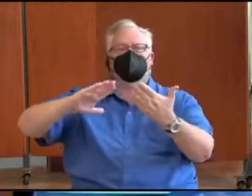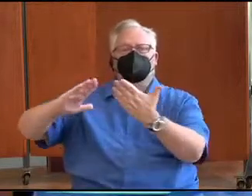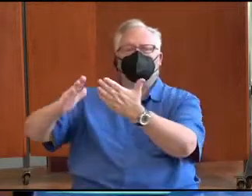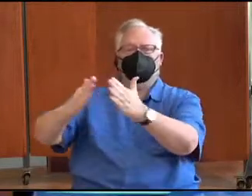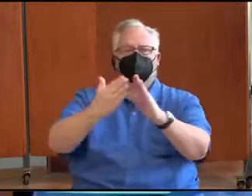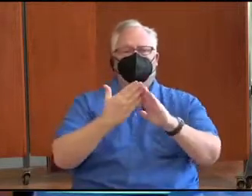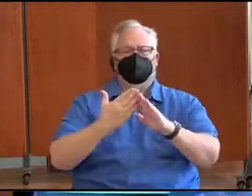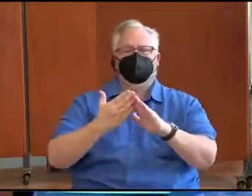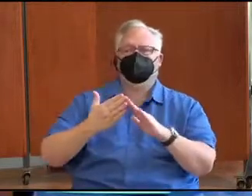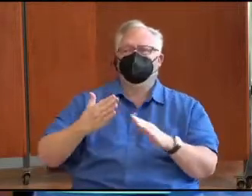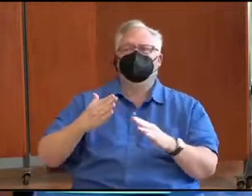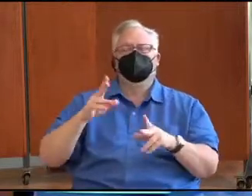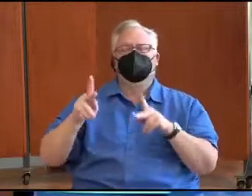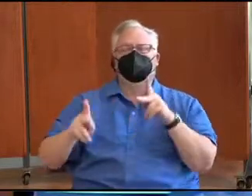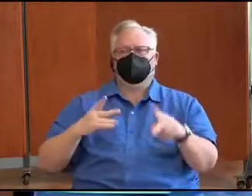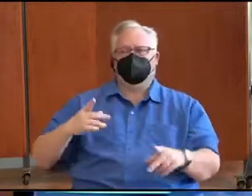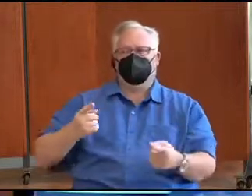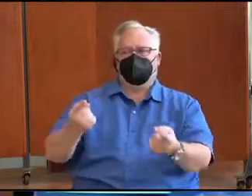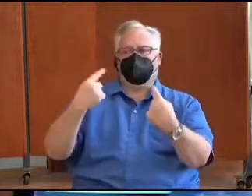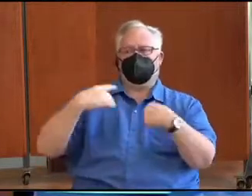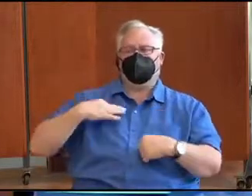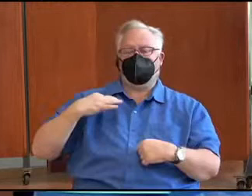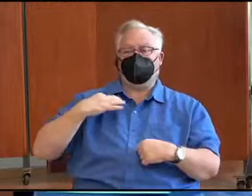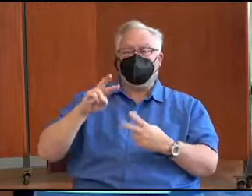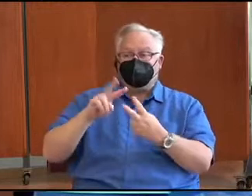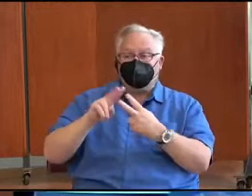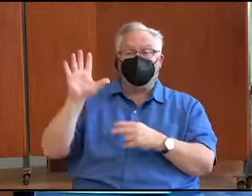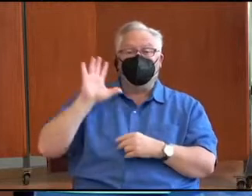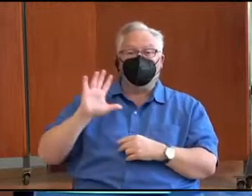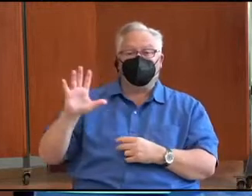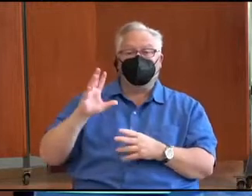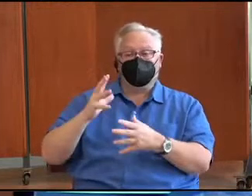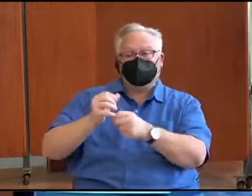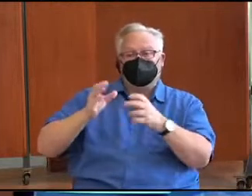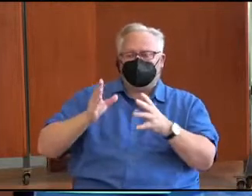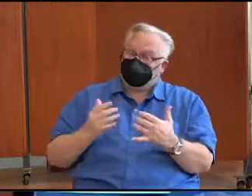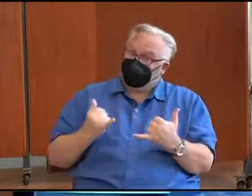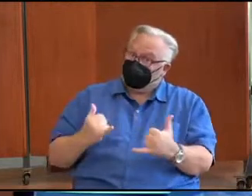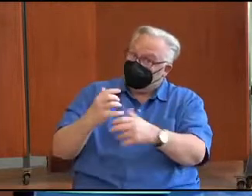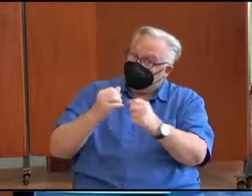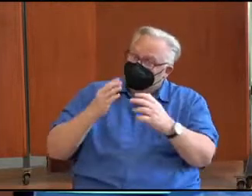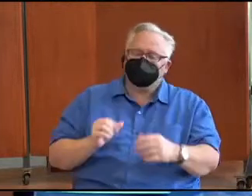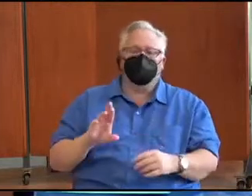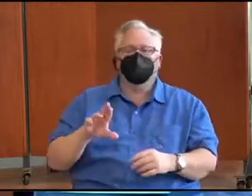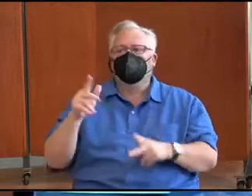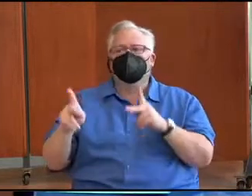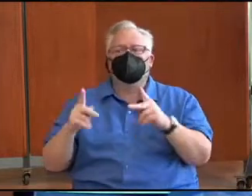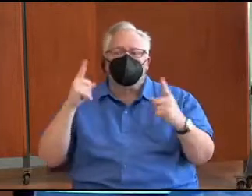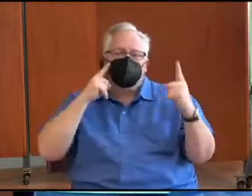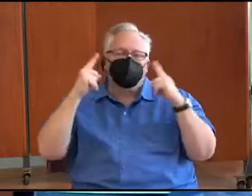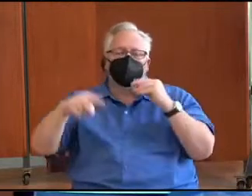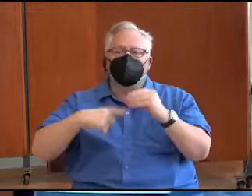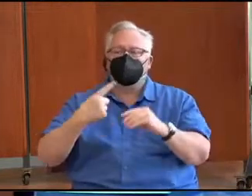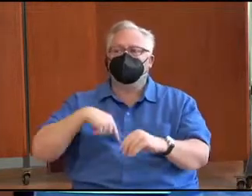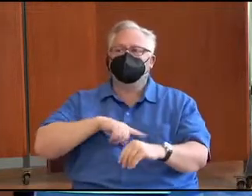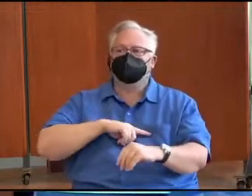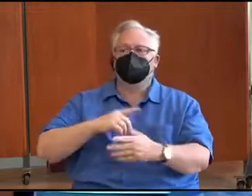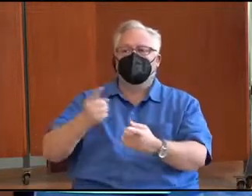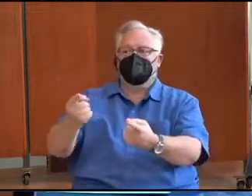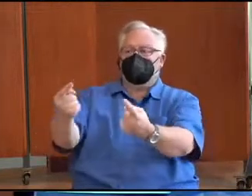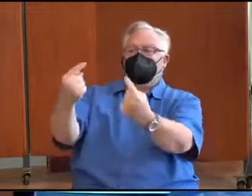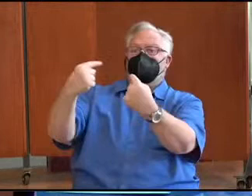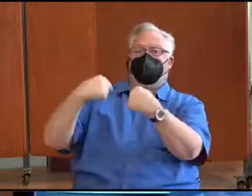at our pantry or have heard about us from somewhere else, set up along with our church members